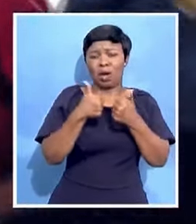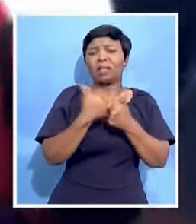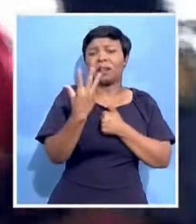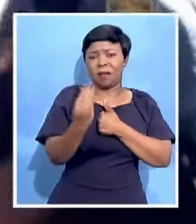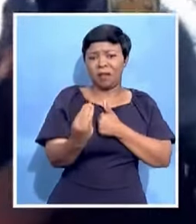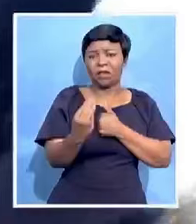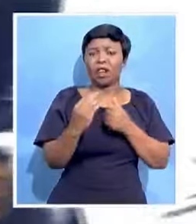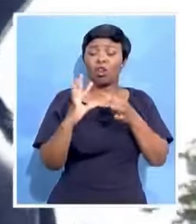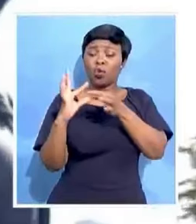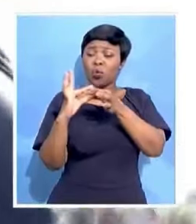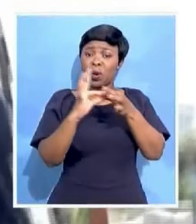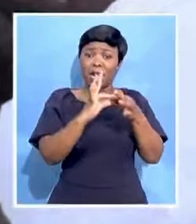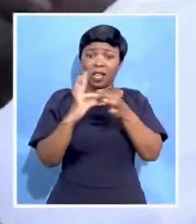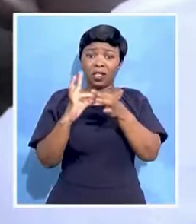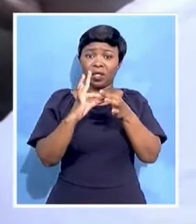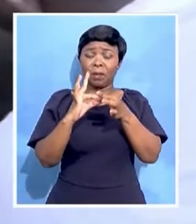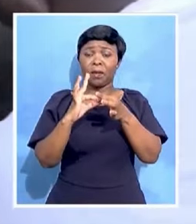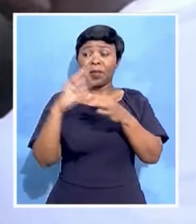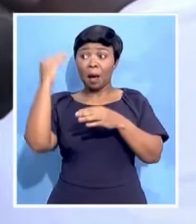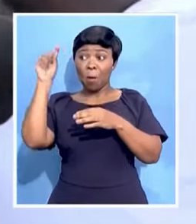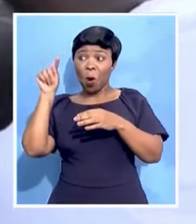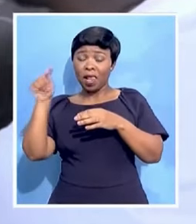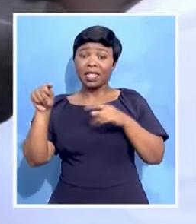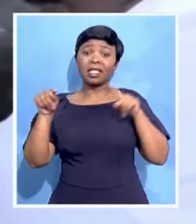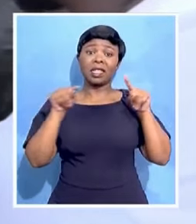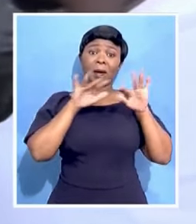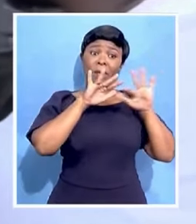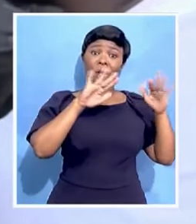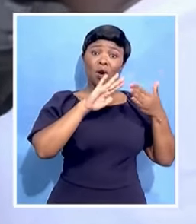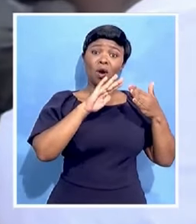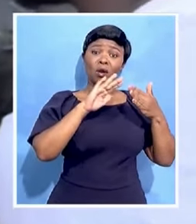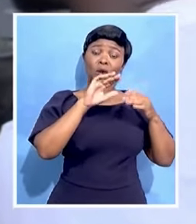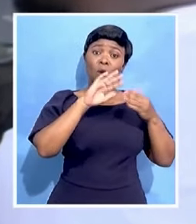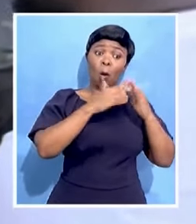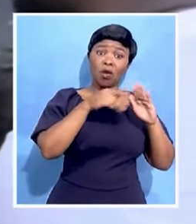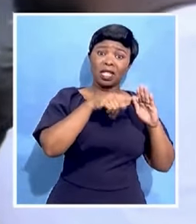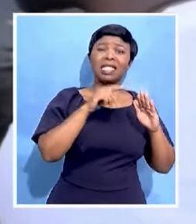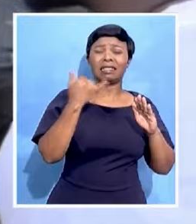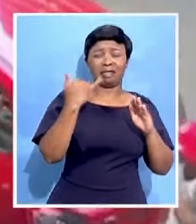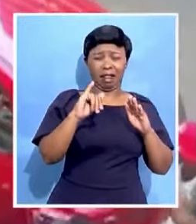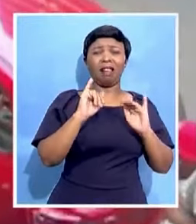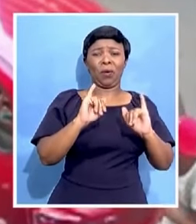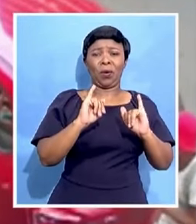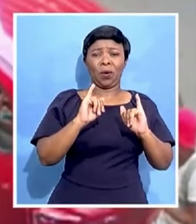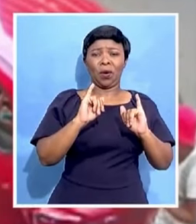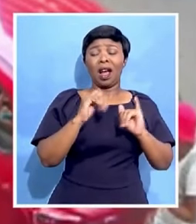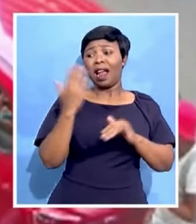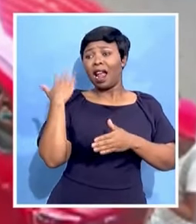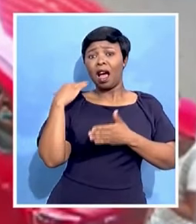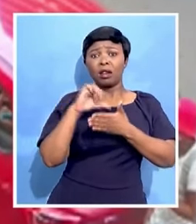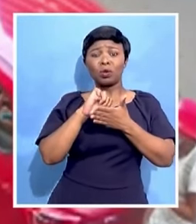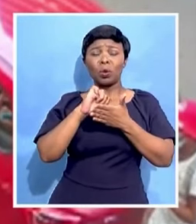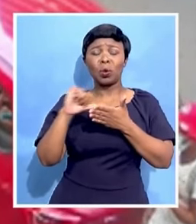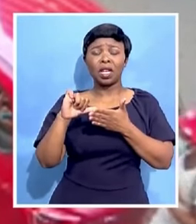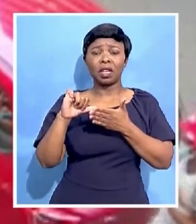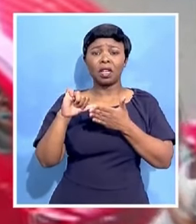still a hostile one. Last week, trying to control protesting vet students, another death recorded